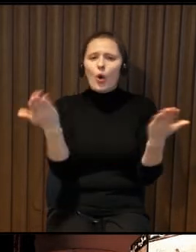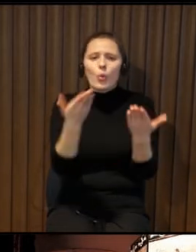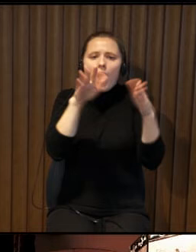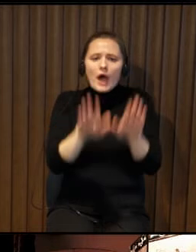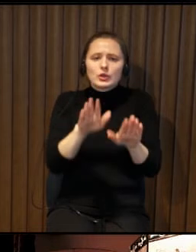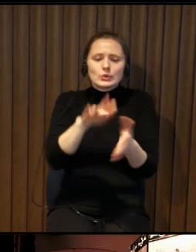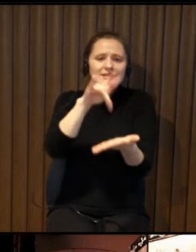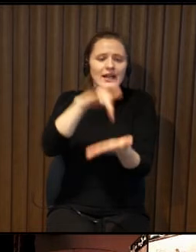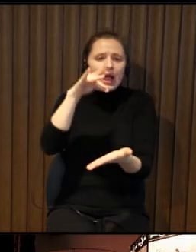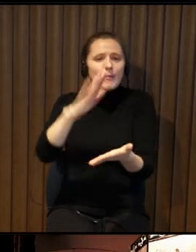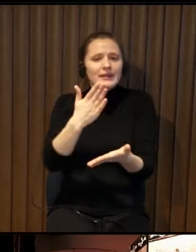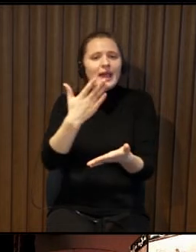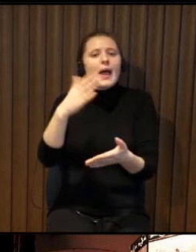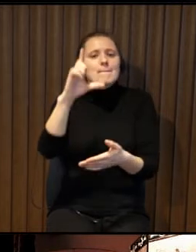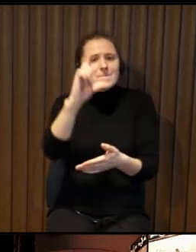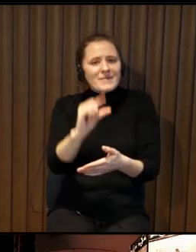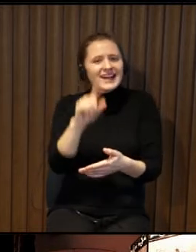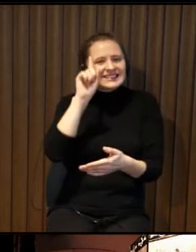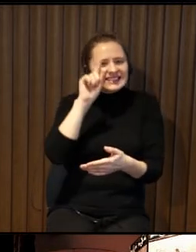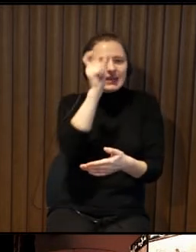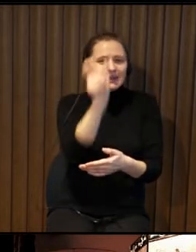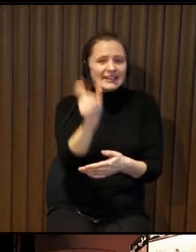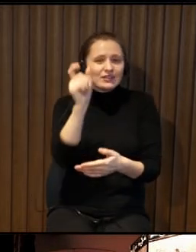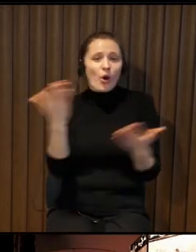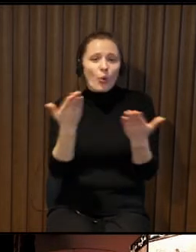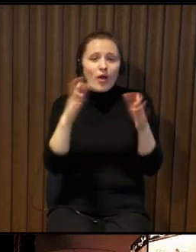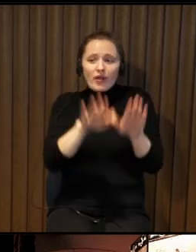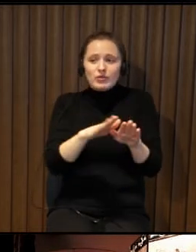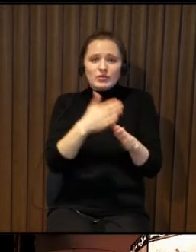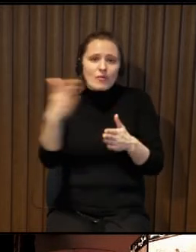those individuals at the outer edge. Education